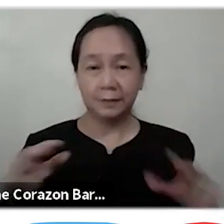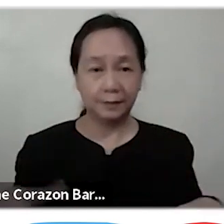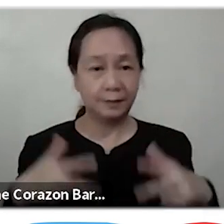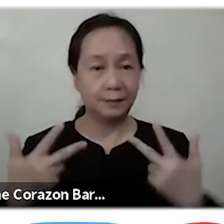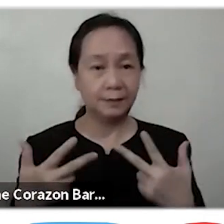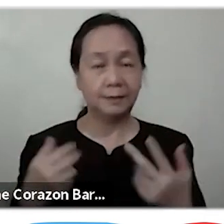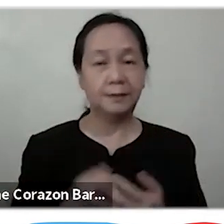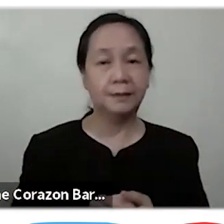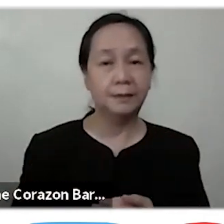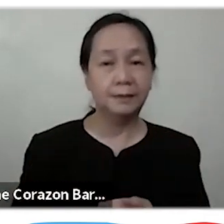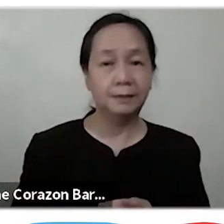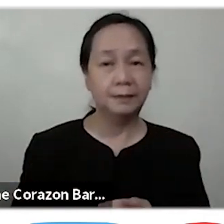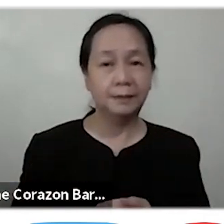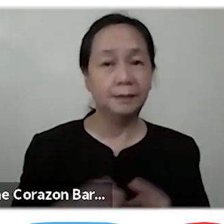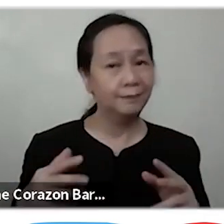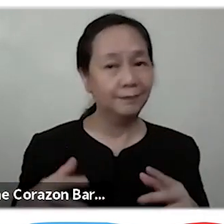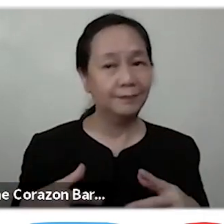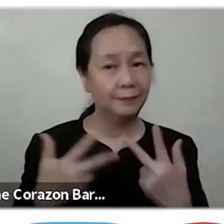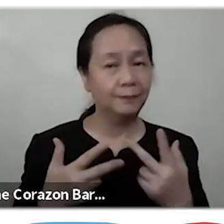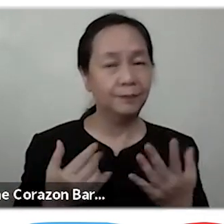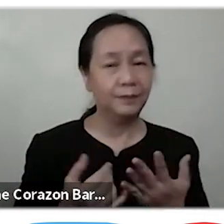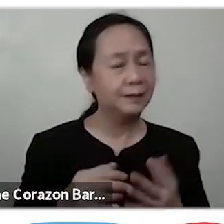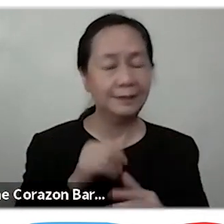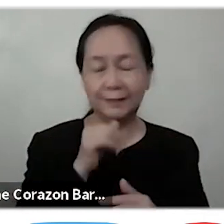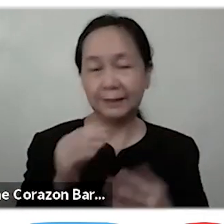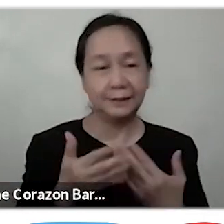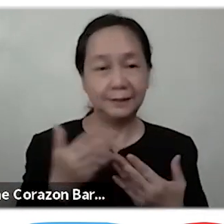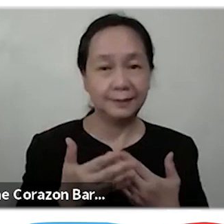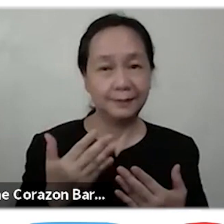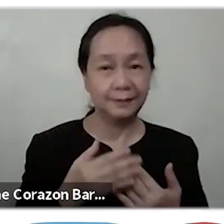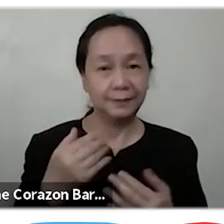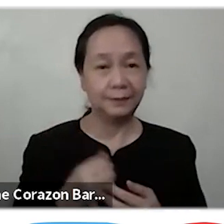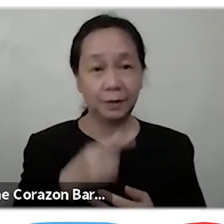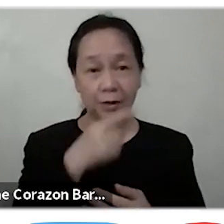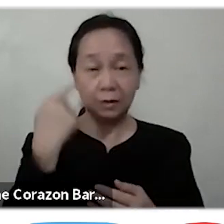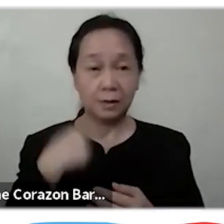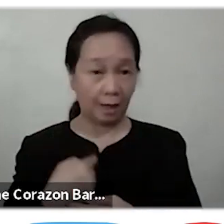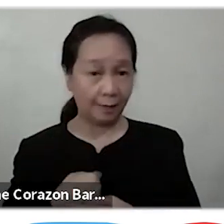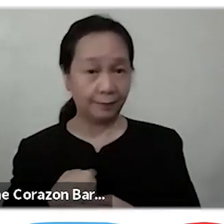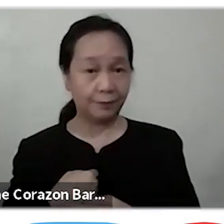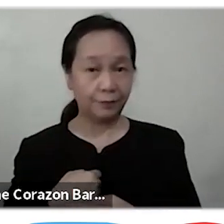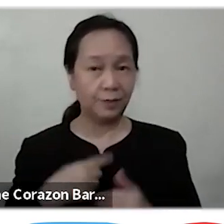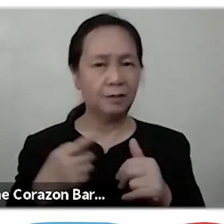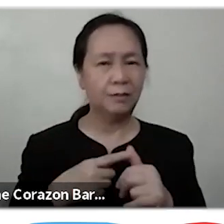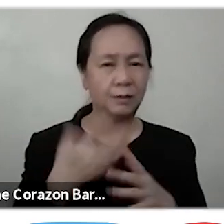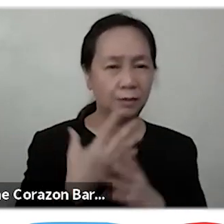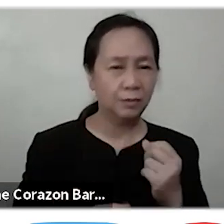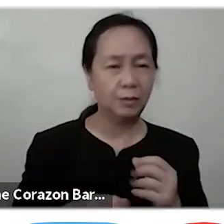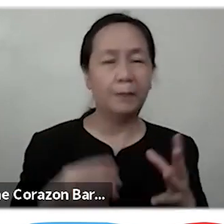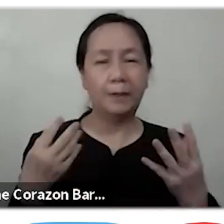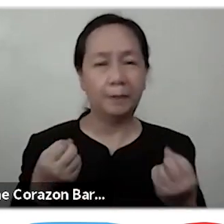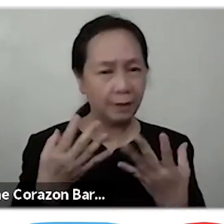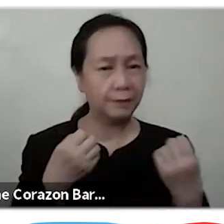environment. Digital advocacy was not that easy as well, because even I faced lots of challenges,